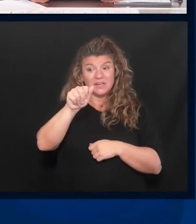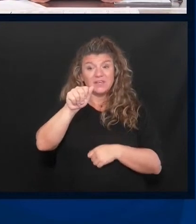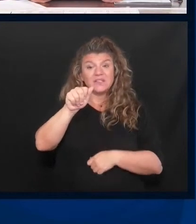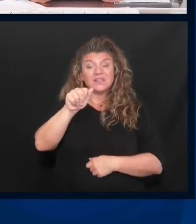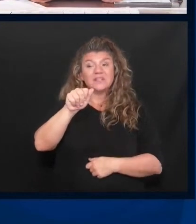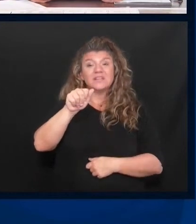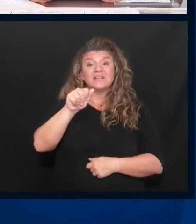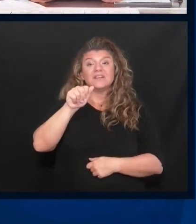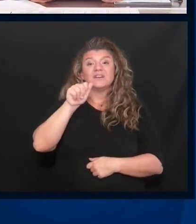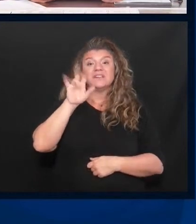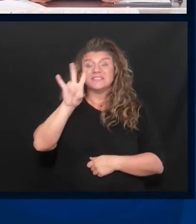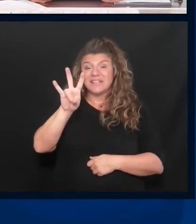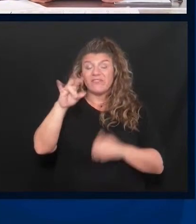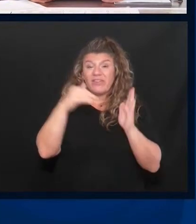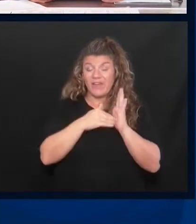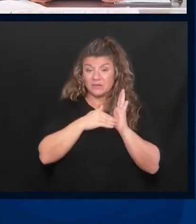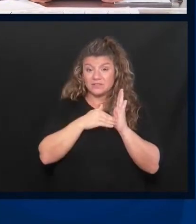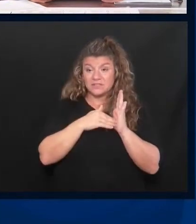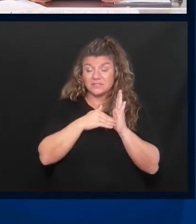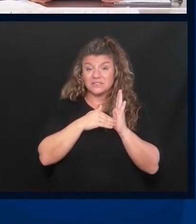are